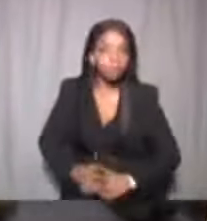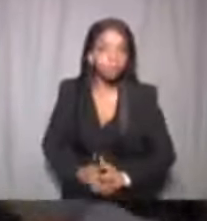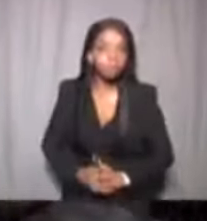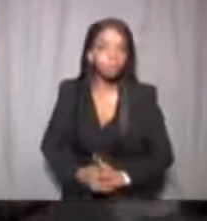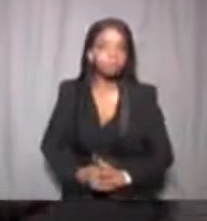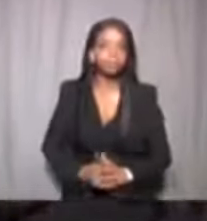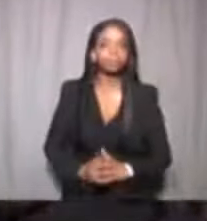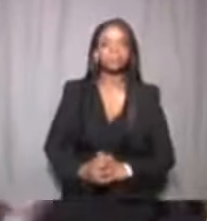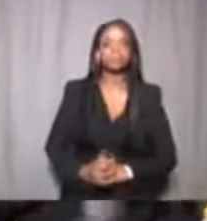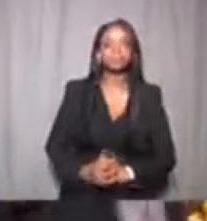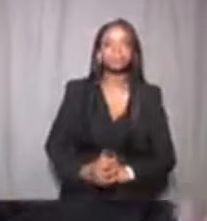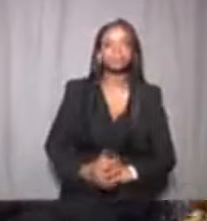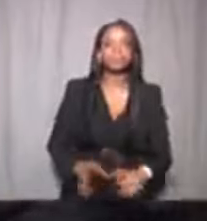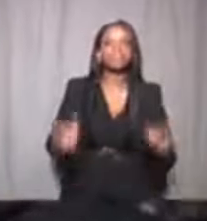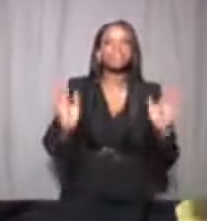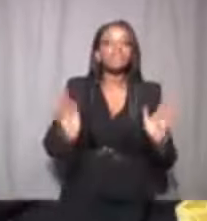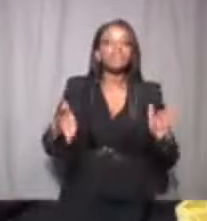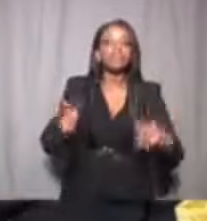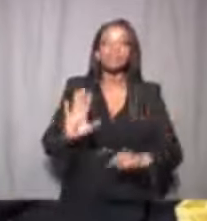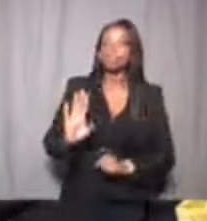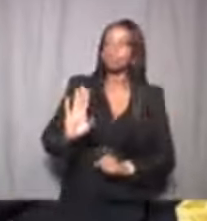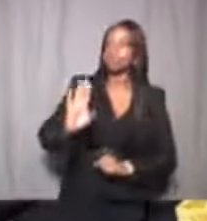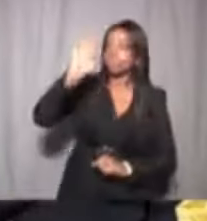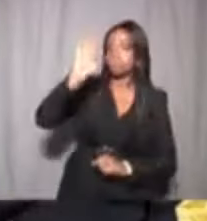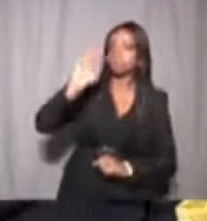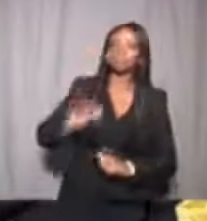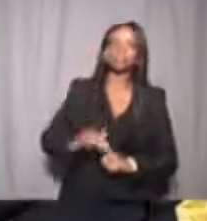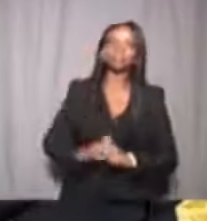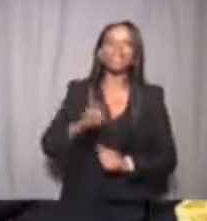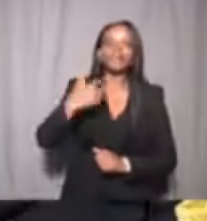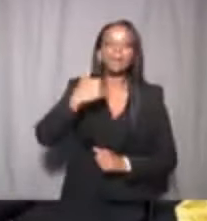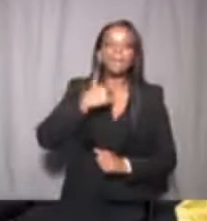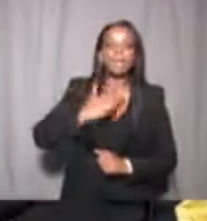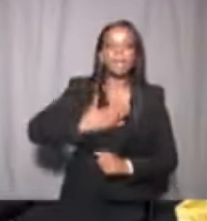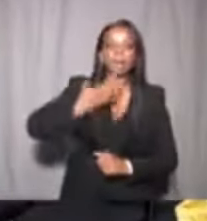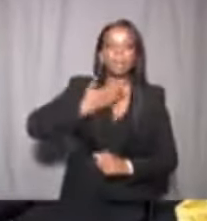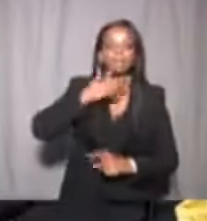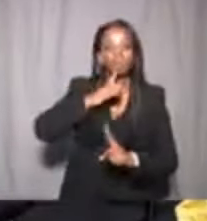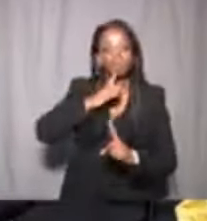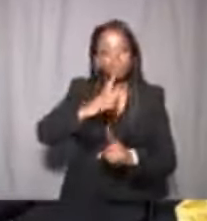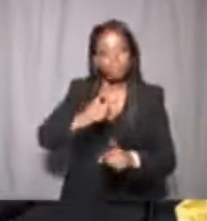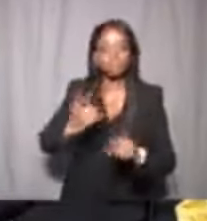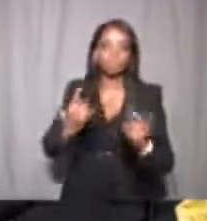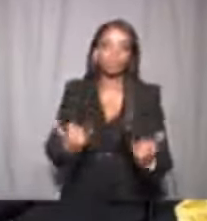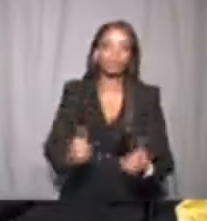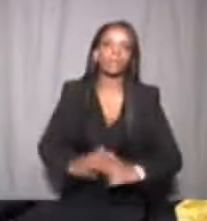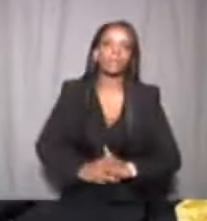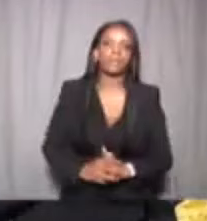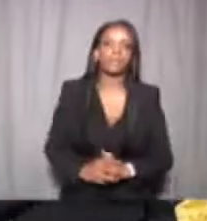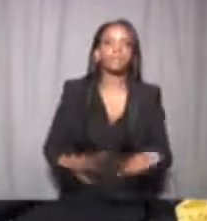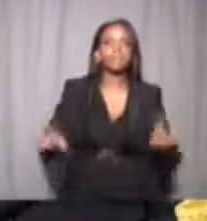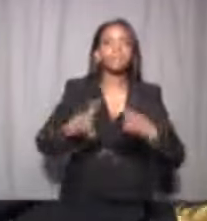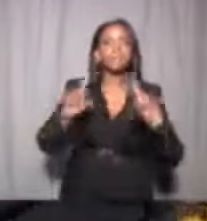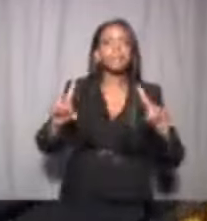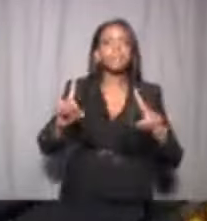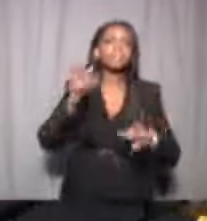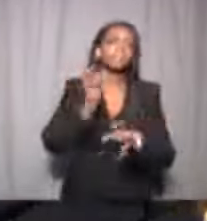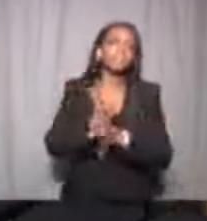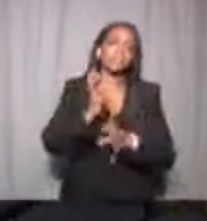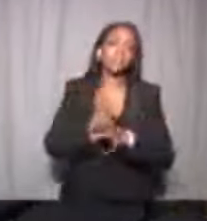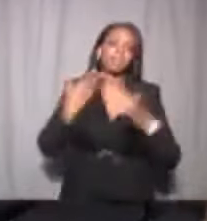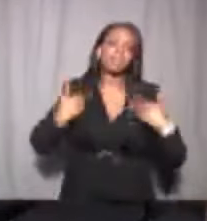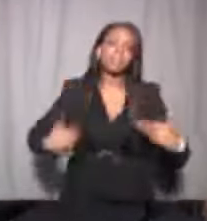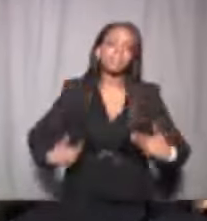There was a point of order raised, and I need to respond to the point of order. But it will be difficult